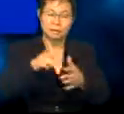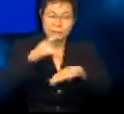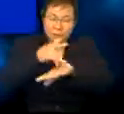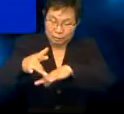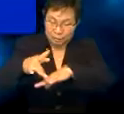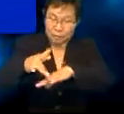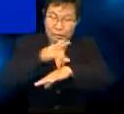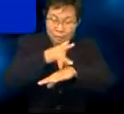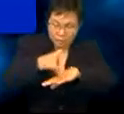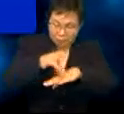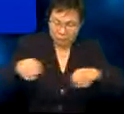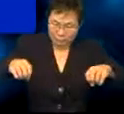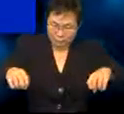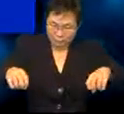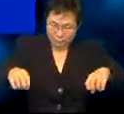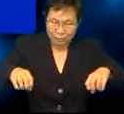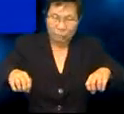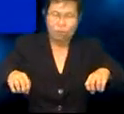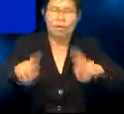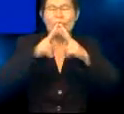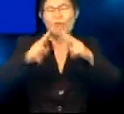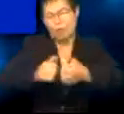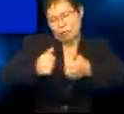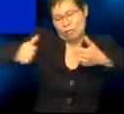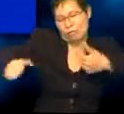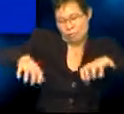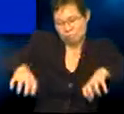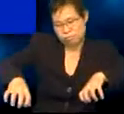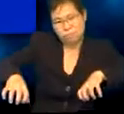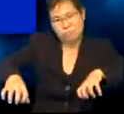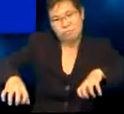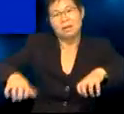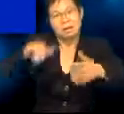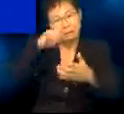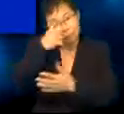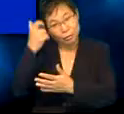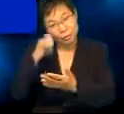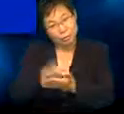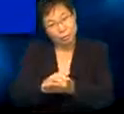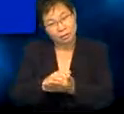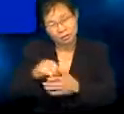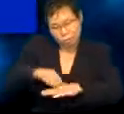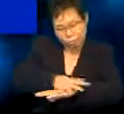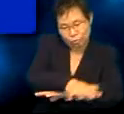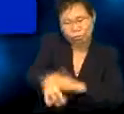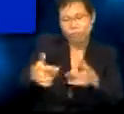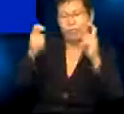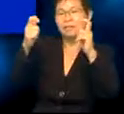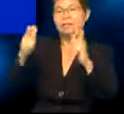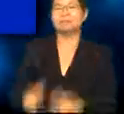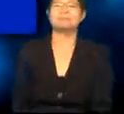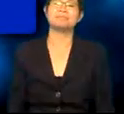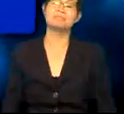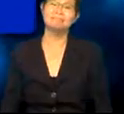The spaces between particles in gases are very far apart. Thus, diffusion takes